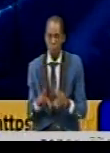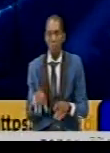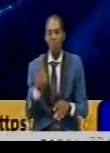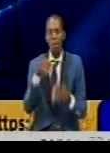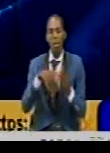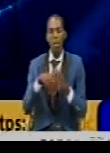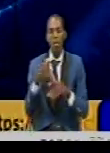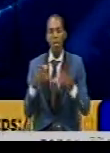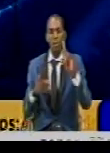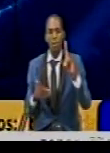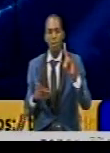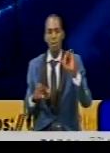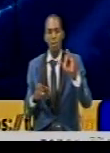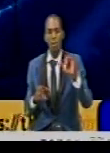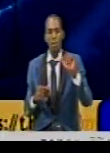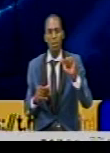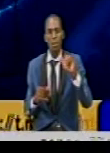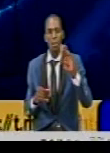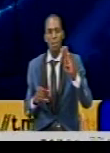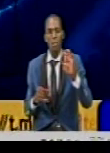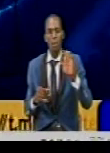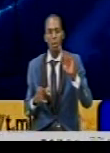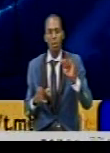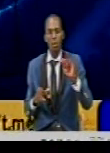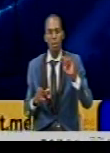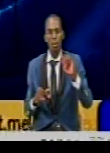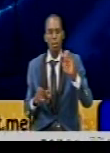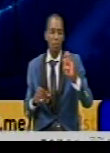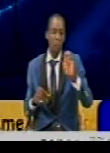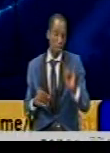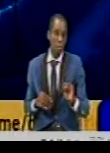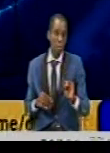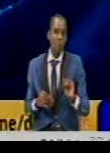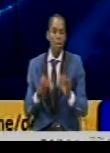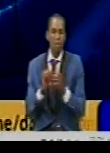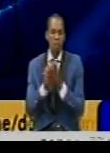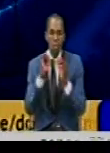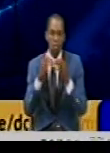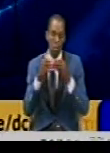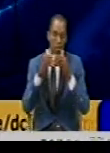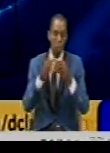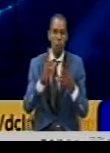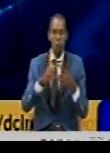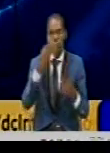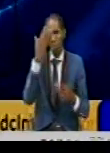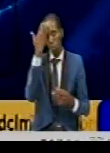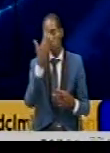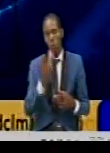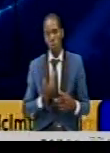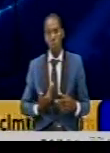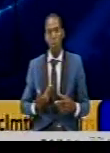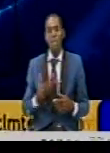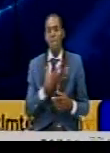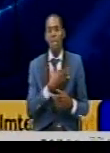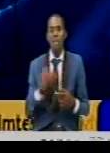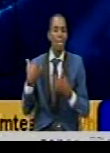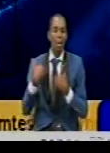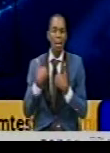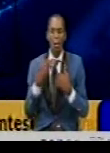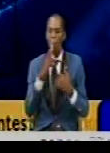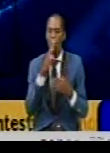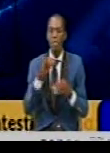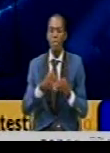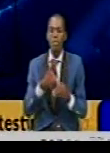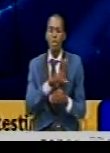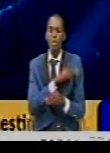hospital. He was eventually diagnosed of diabetes type 2 and a high stage of hypertension, which led to